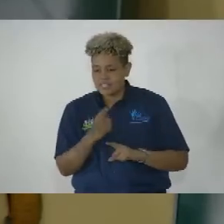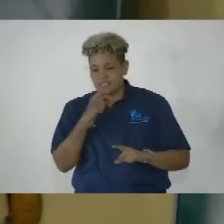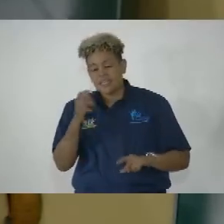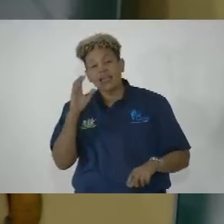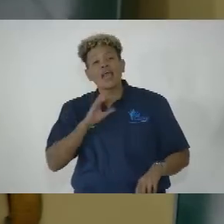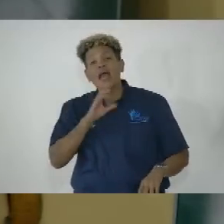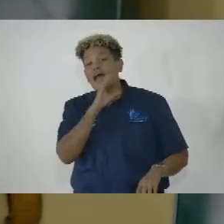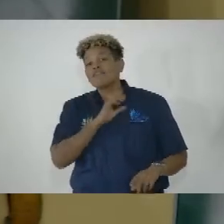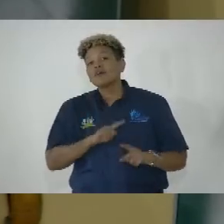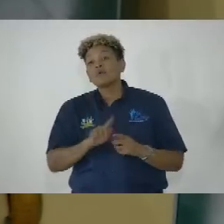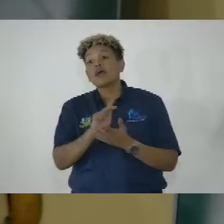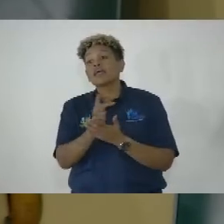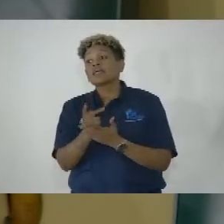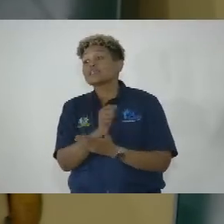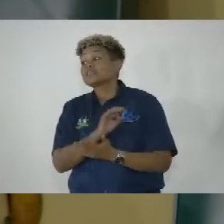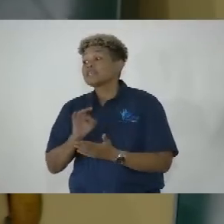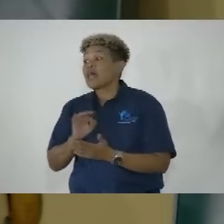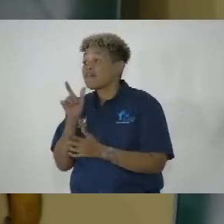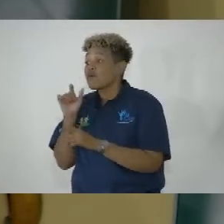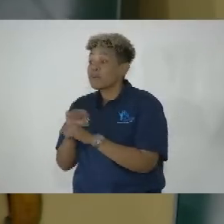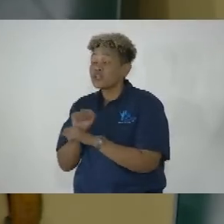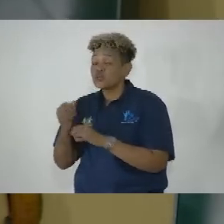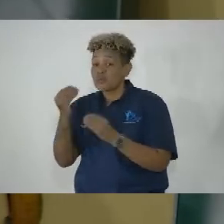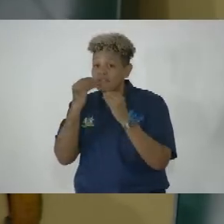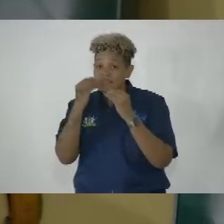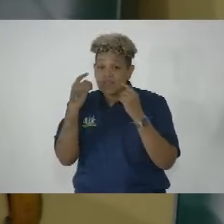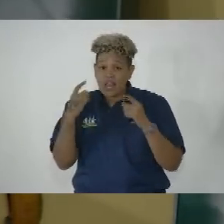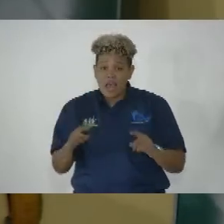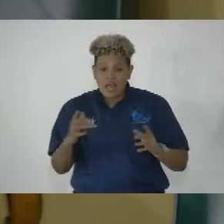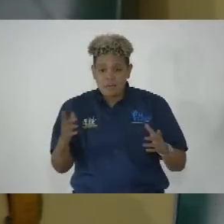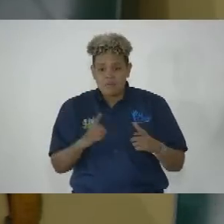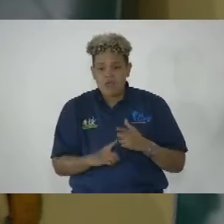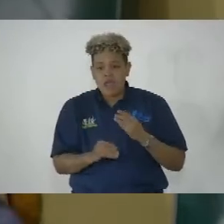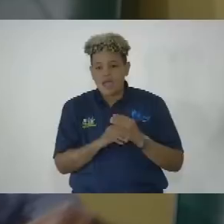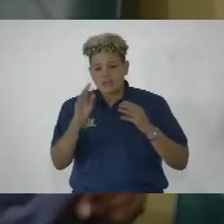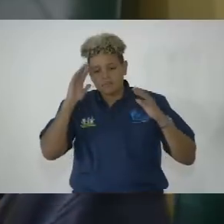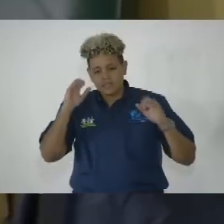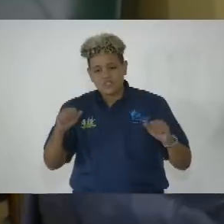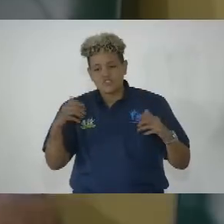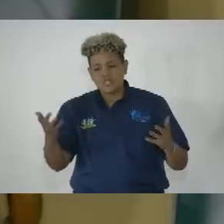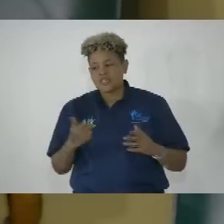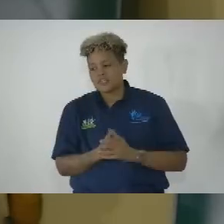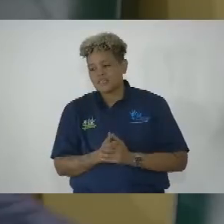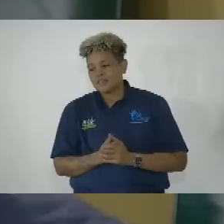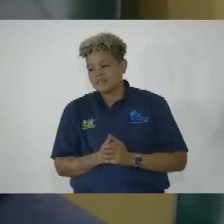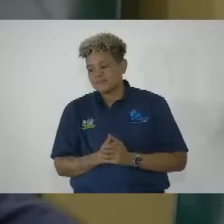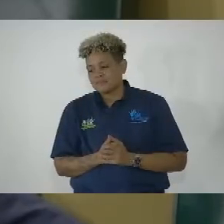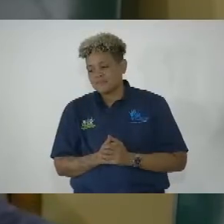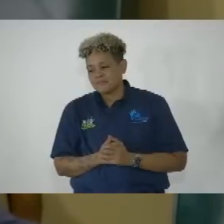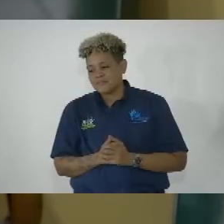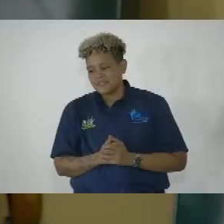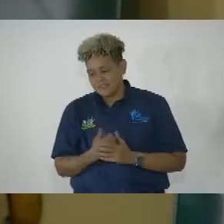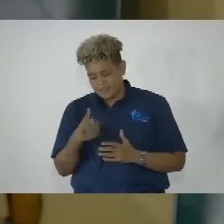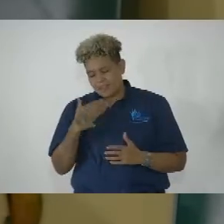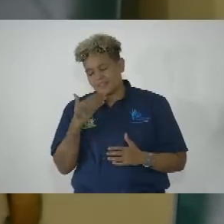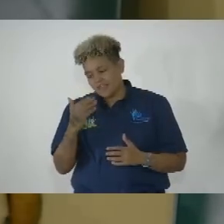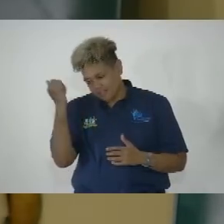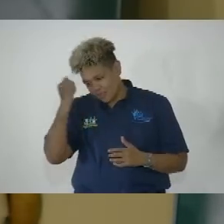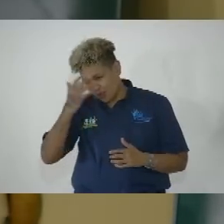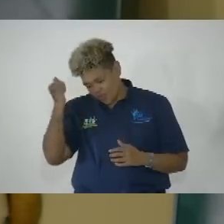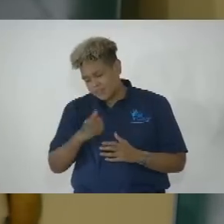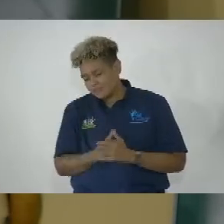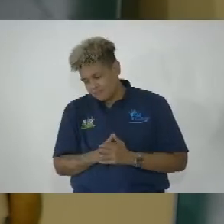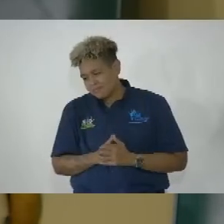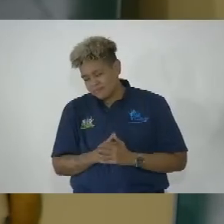cafeteria and kitchen staff who make sure that we are well fed. And Mr. President, we thank Ms. Aiken